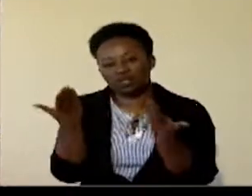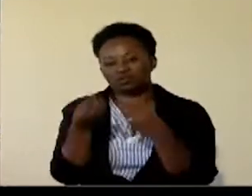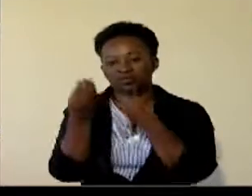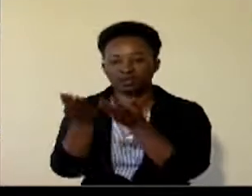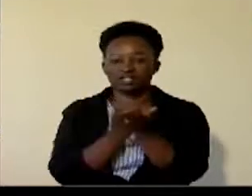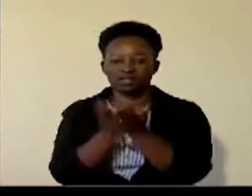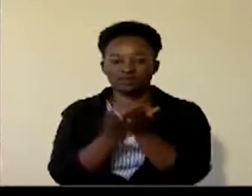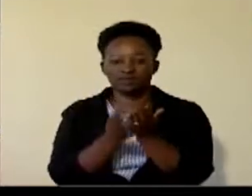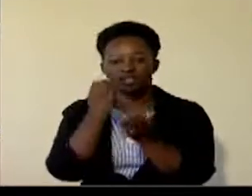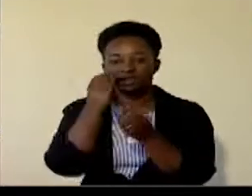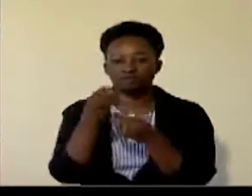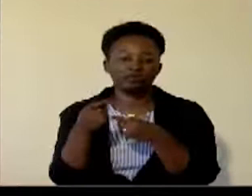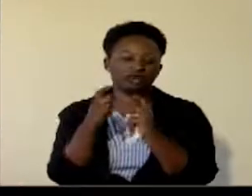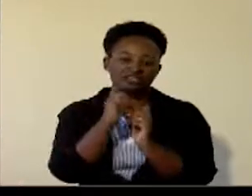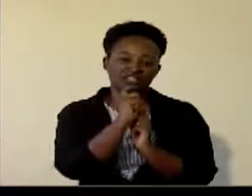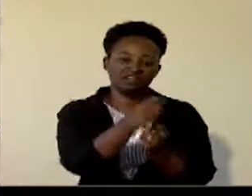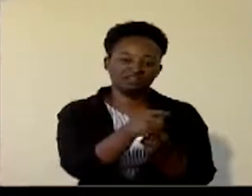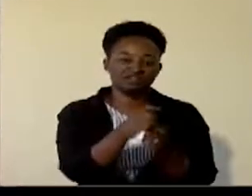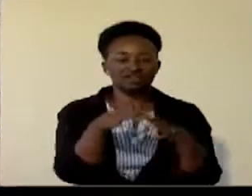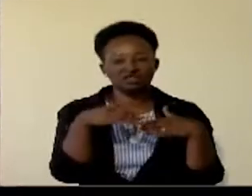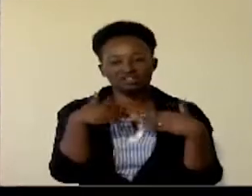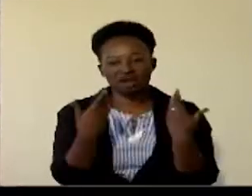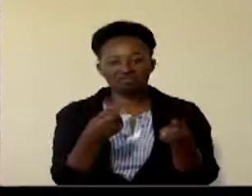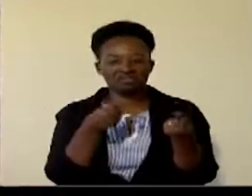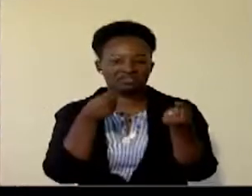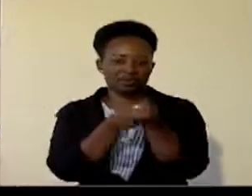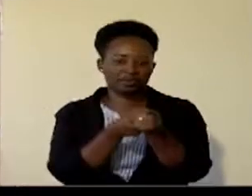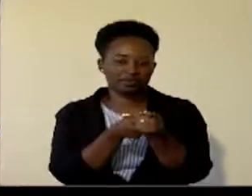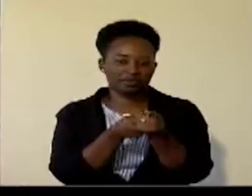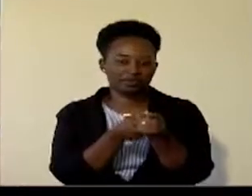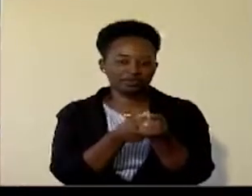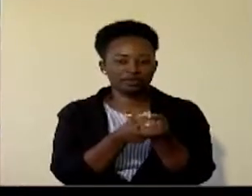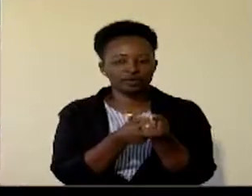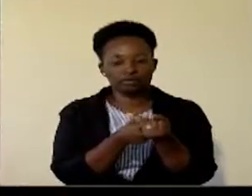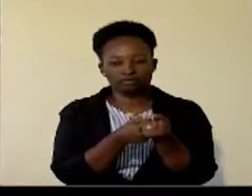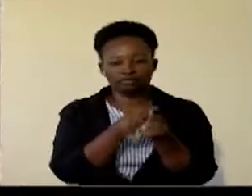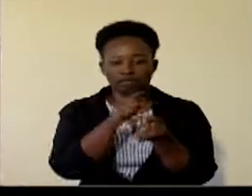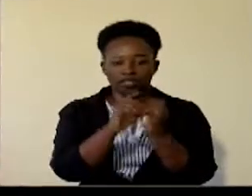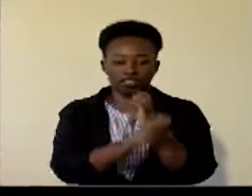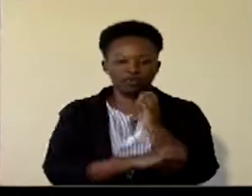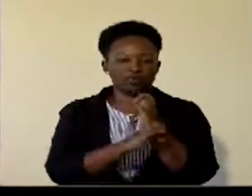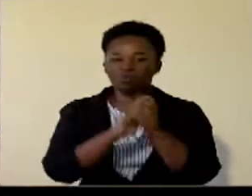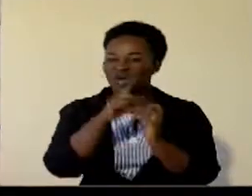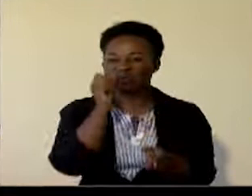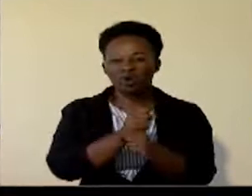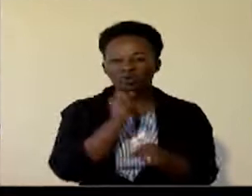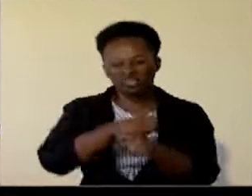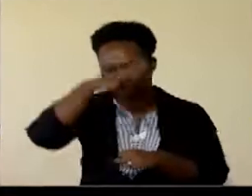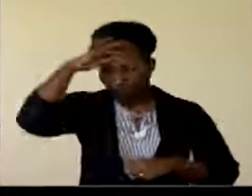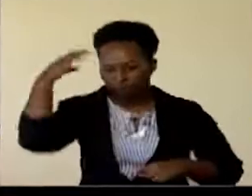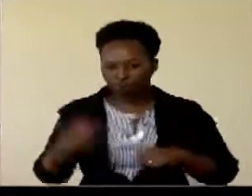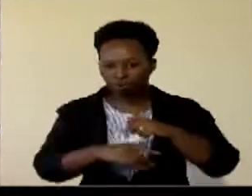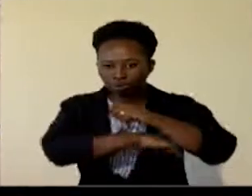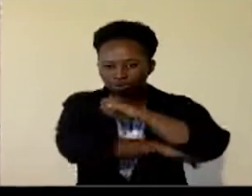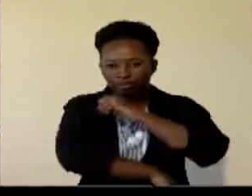a donation, the country did not work for that donation. If you're given a gift, you did not work for that gift. Those are what we